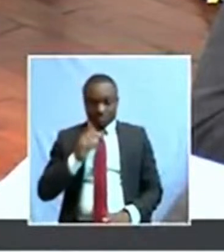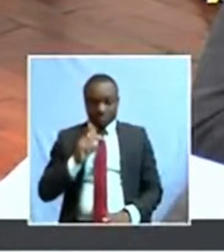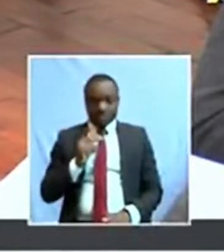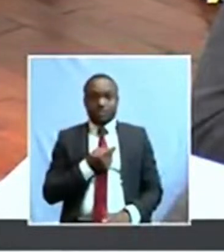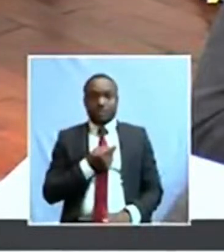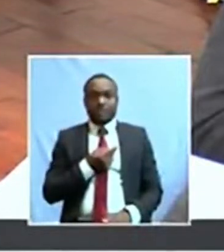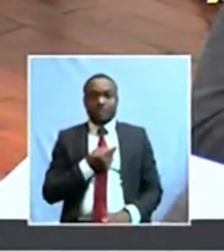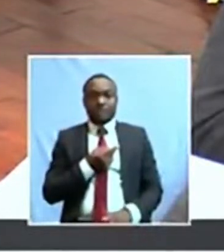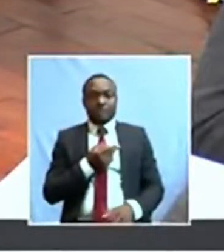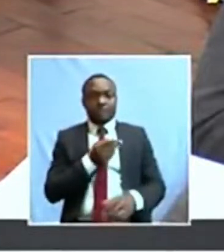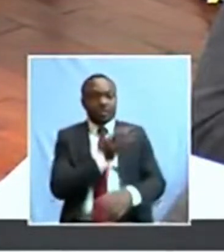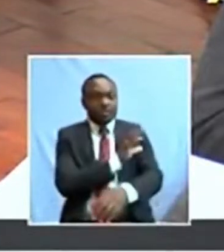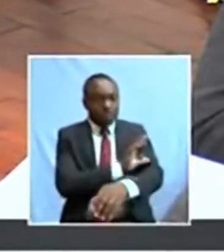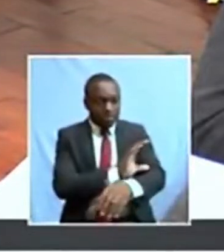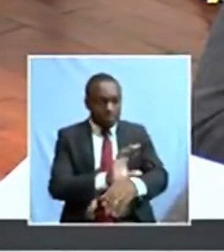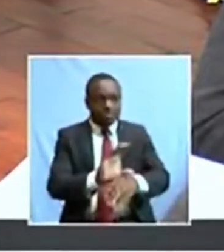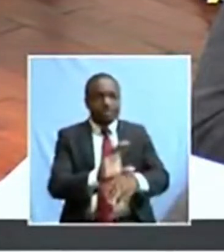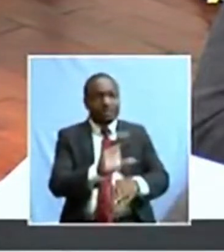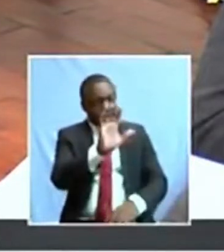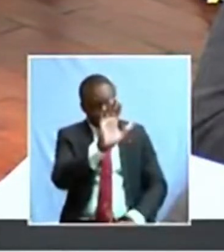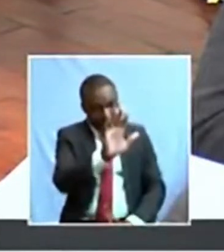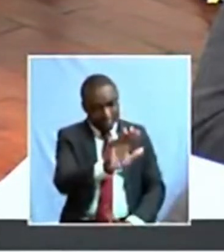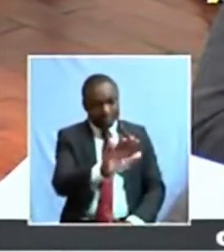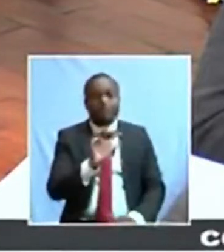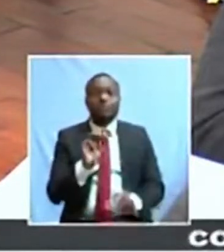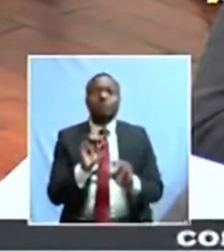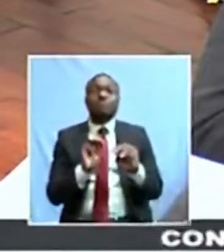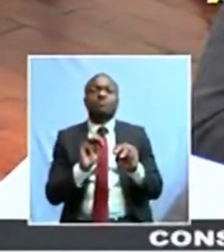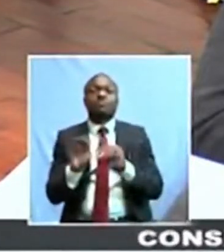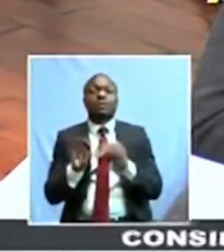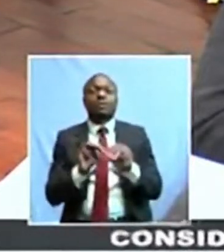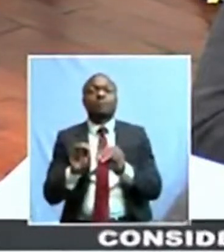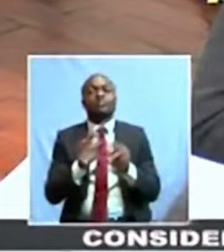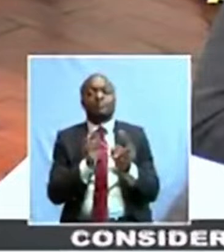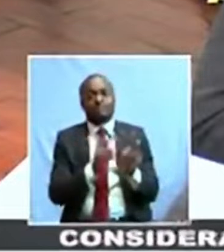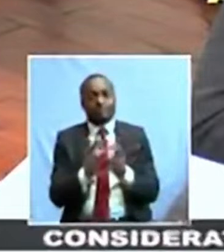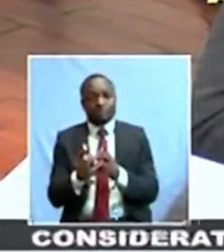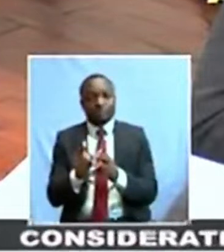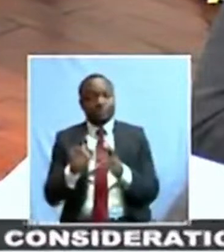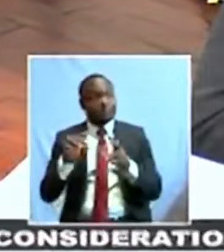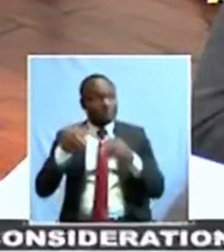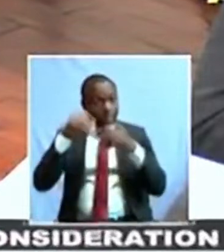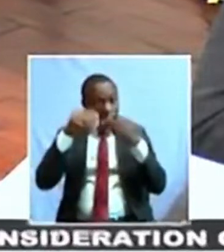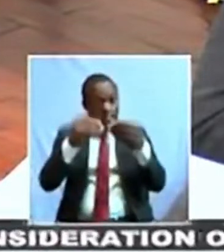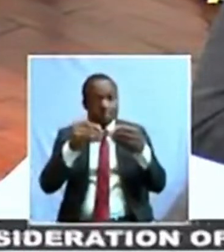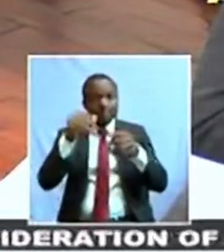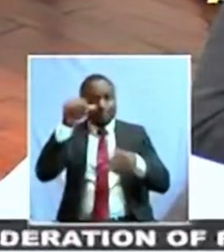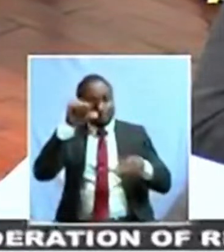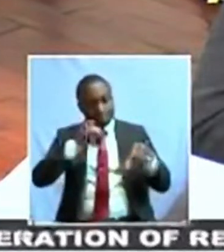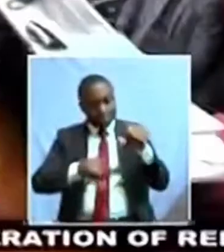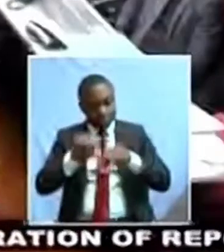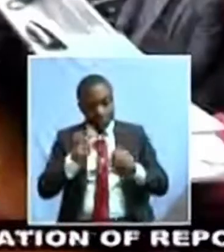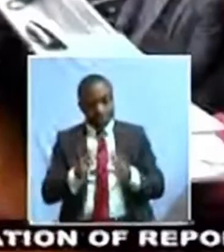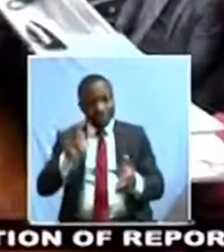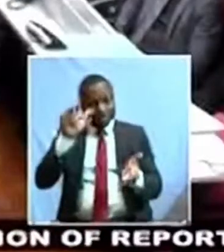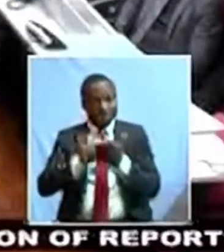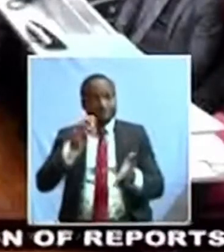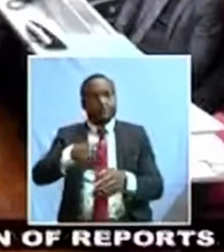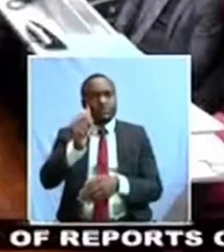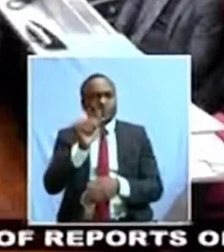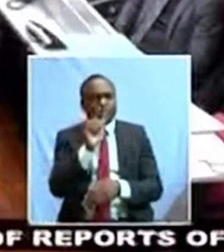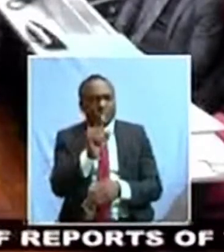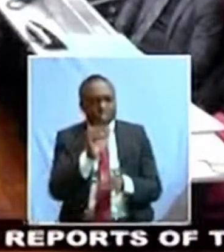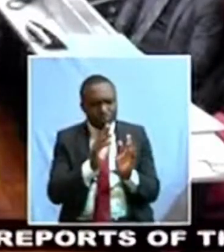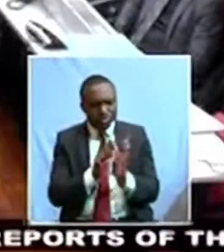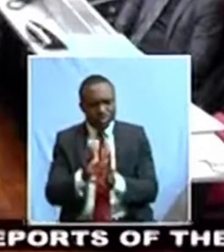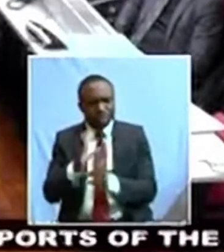there. The management response that was given to the auditors, signed by yourself, is it you that